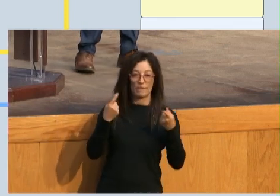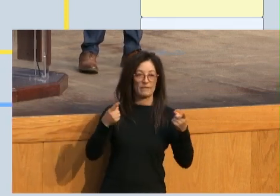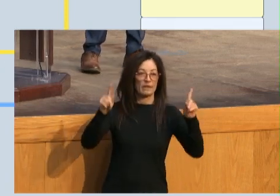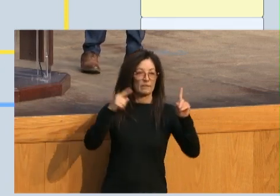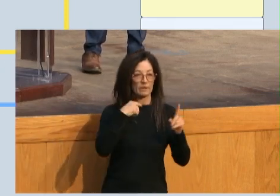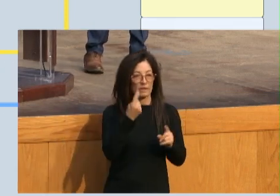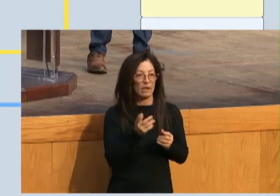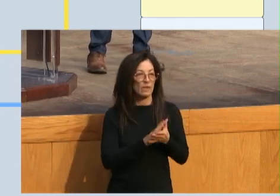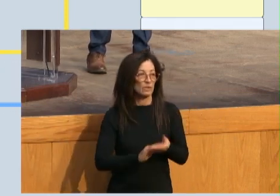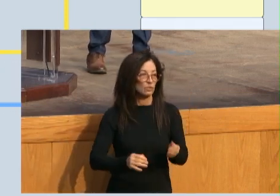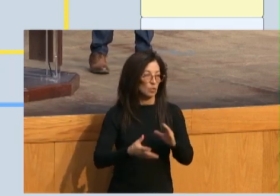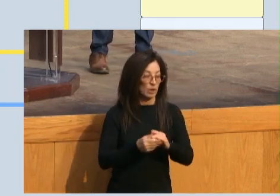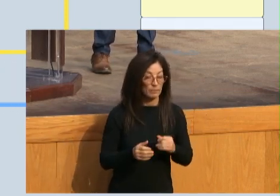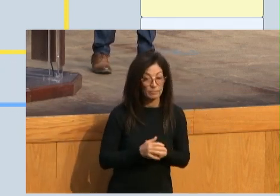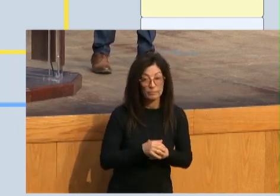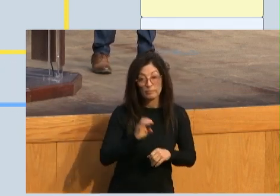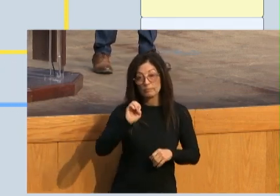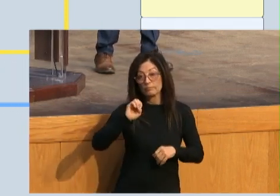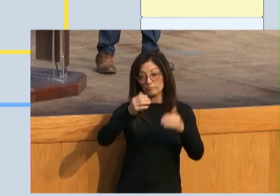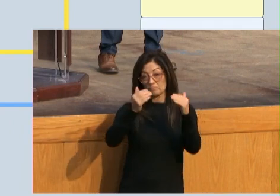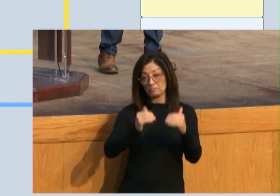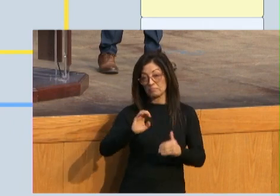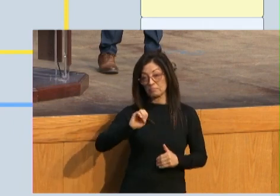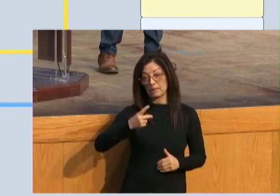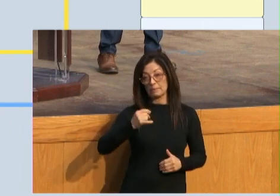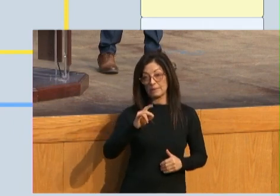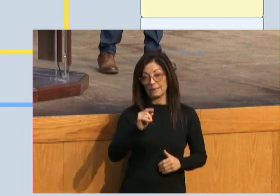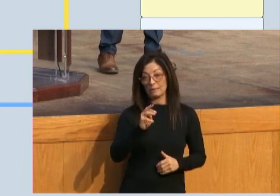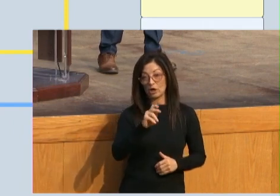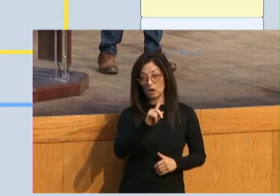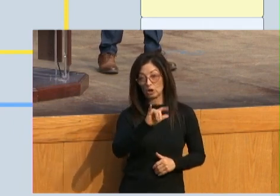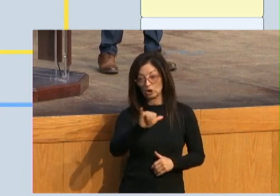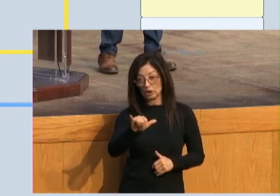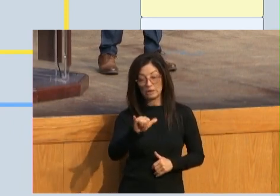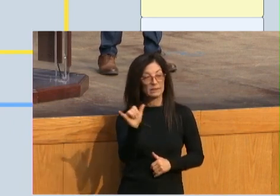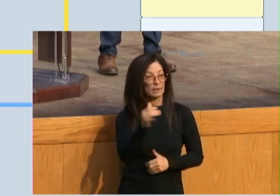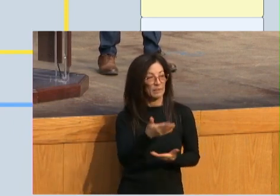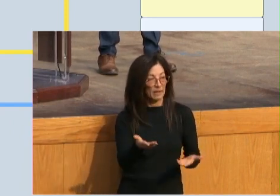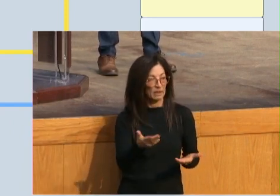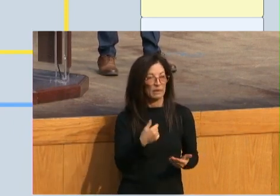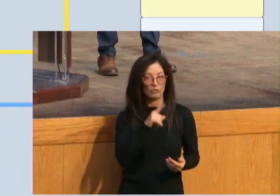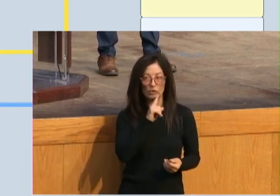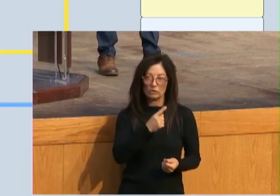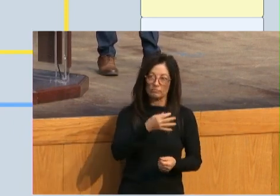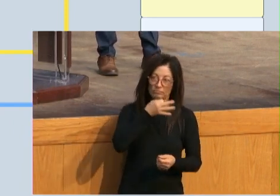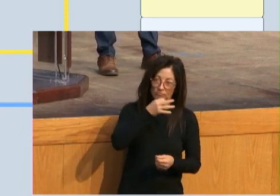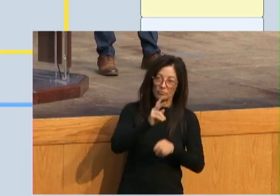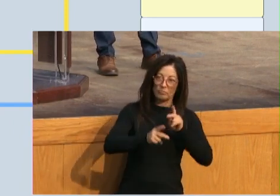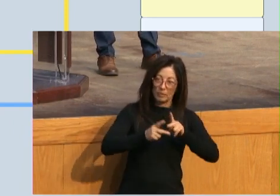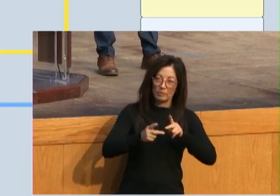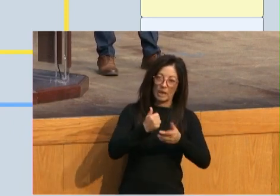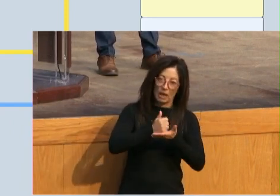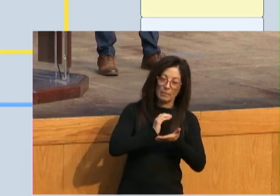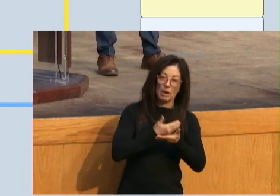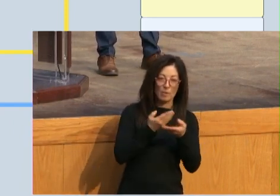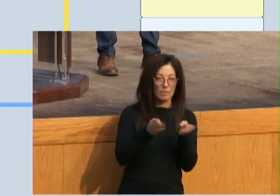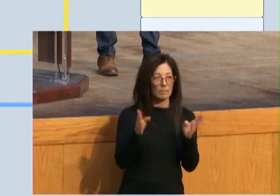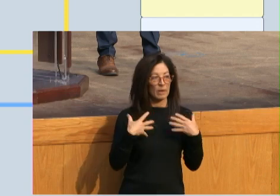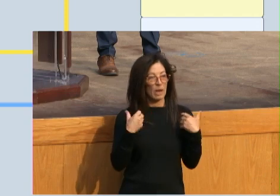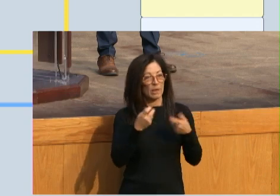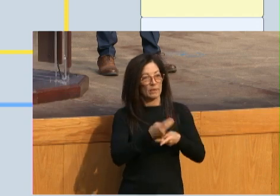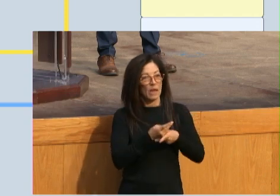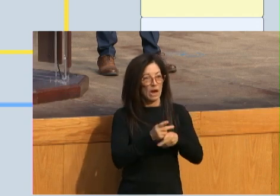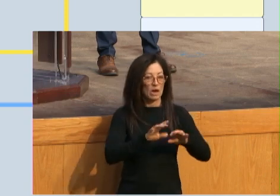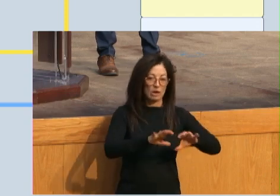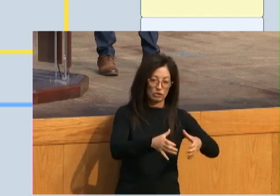story. Epidemiology, same kind of thing. We have some brilliant epidemiologists who help our public health jurisdictions